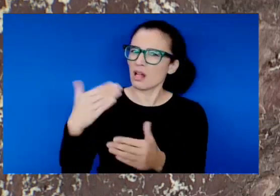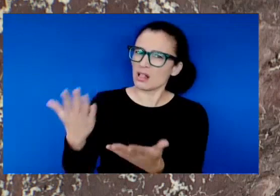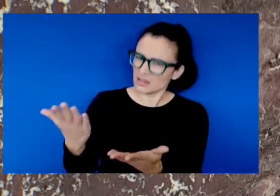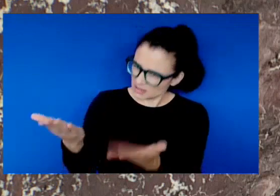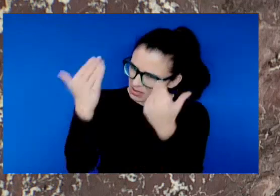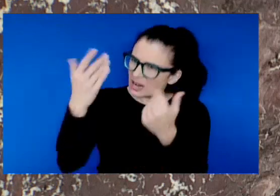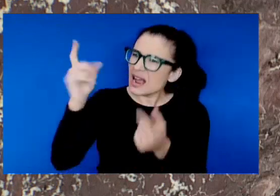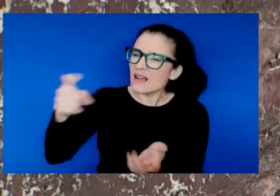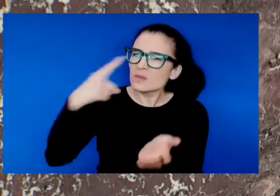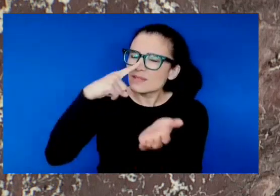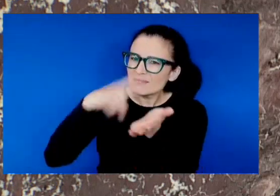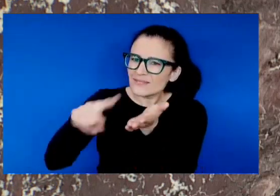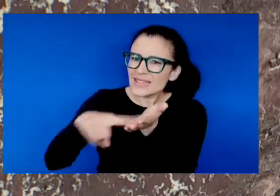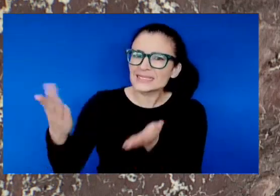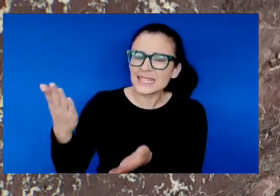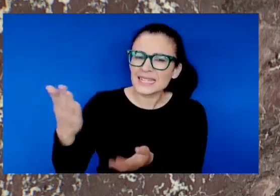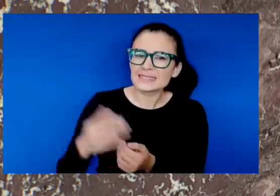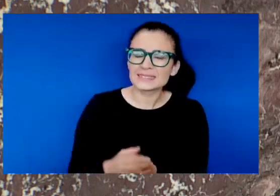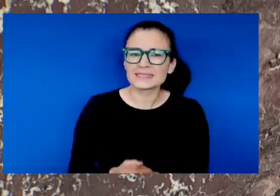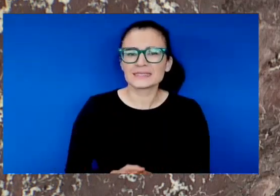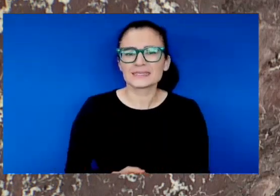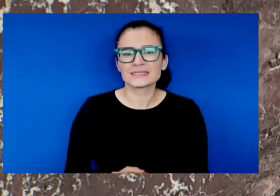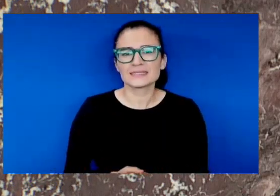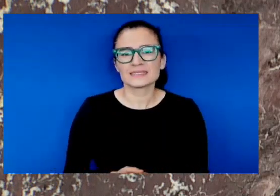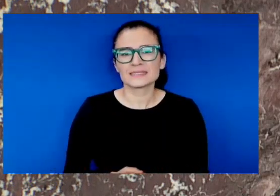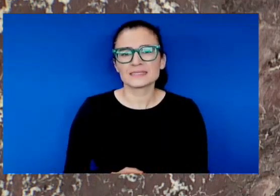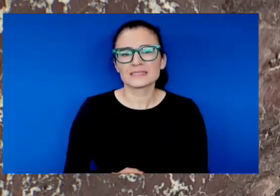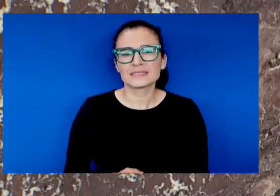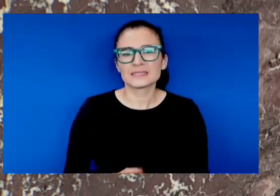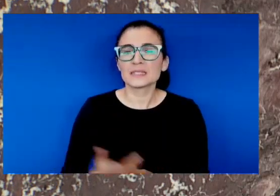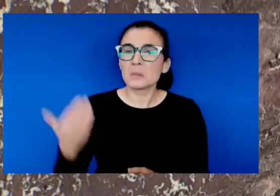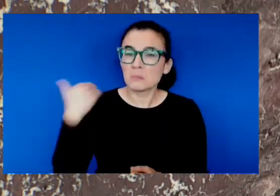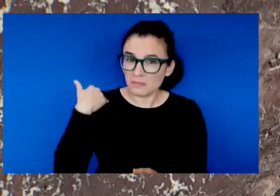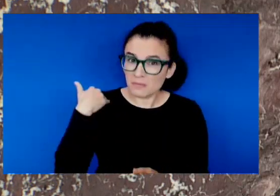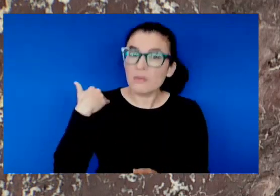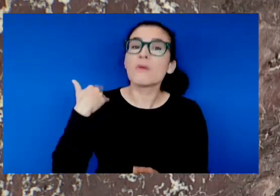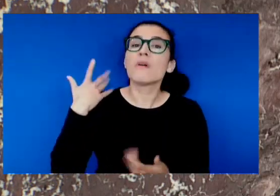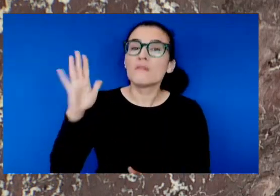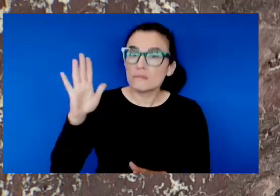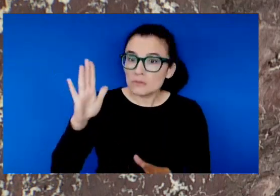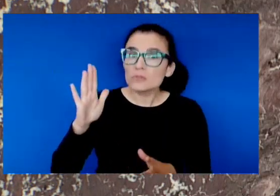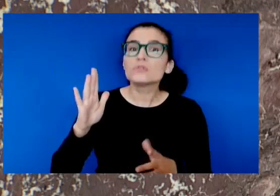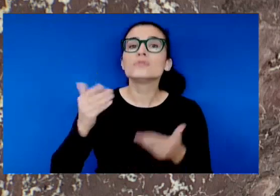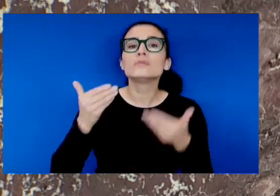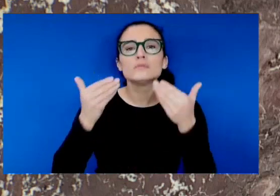Indigenous patients were identified as being the subject of racism within the healthcare system?